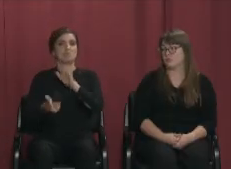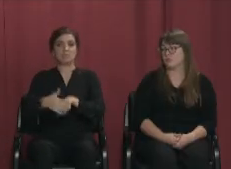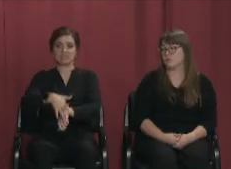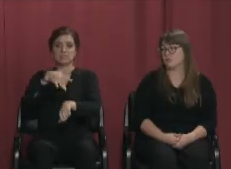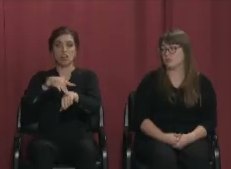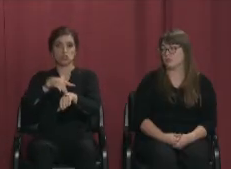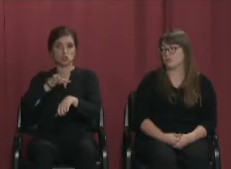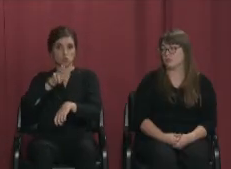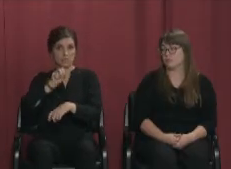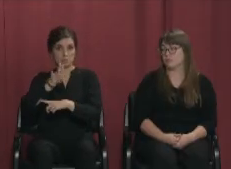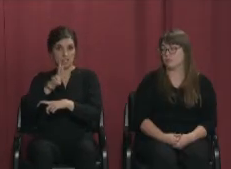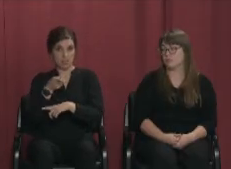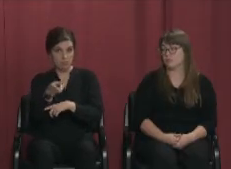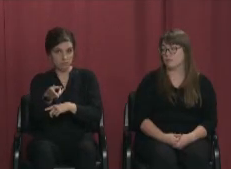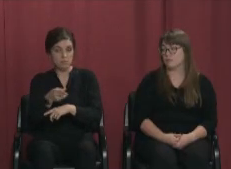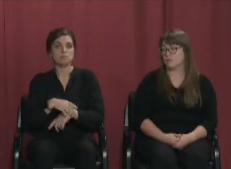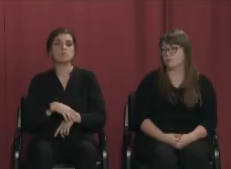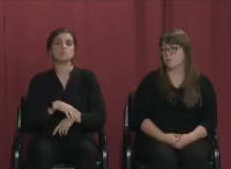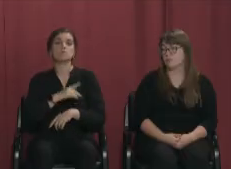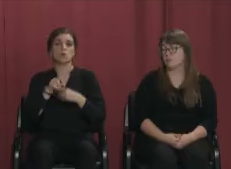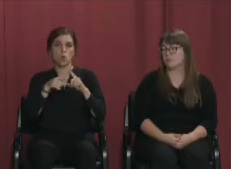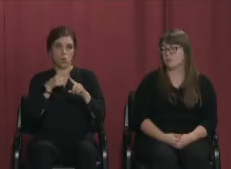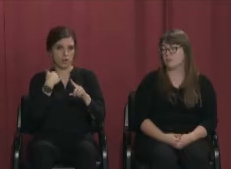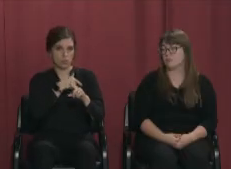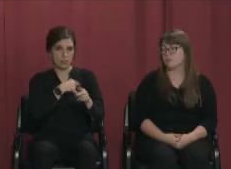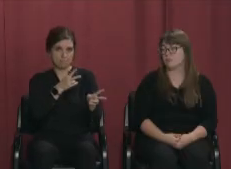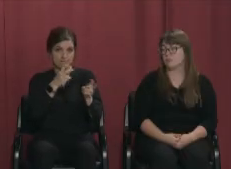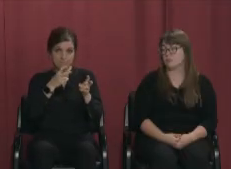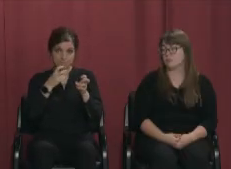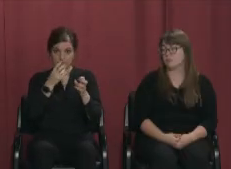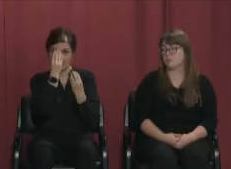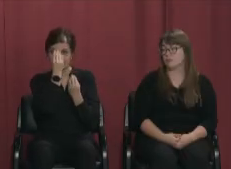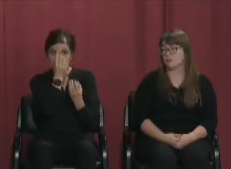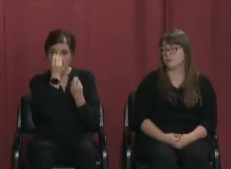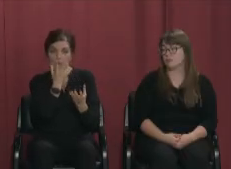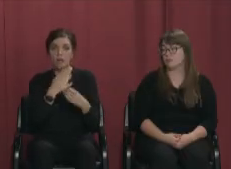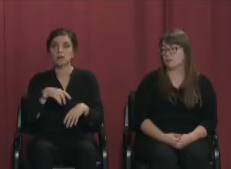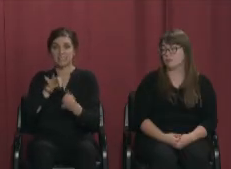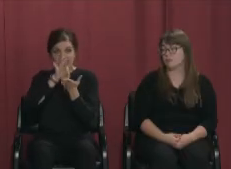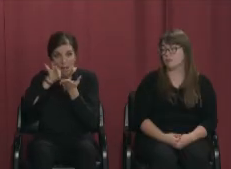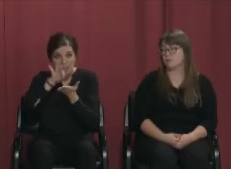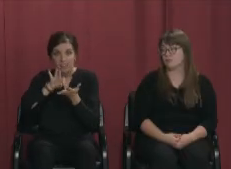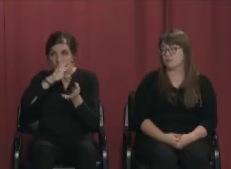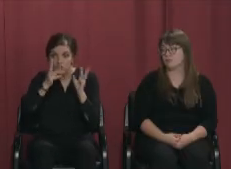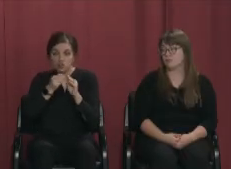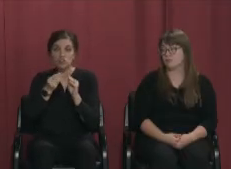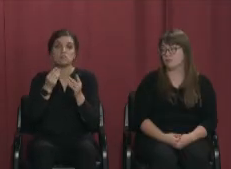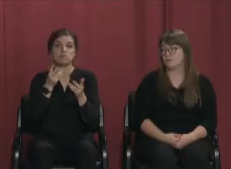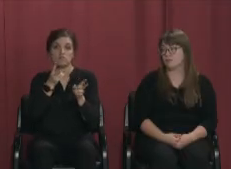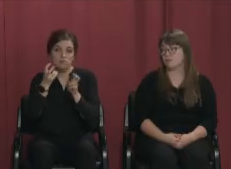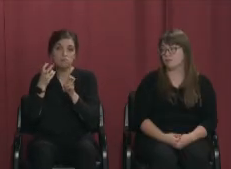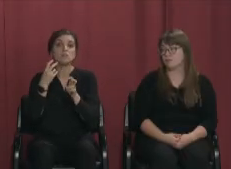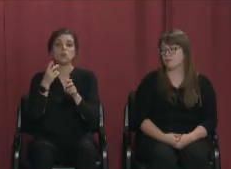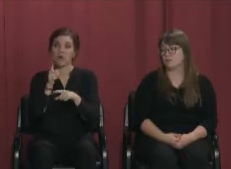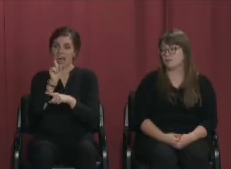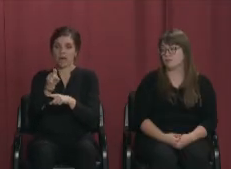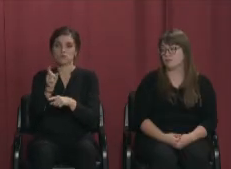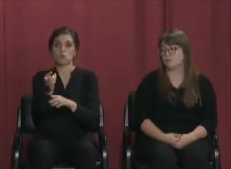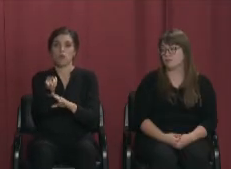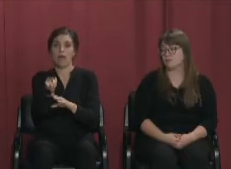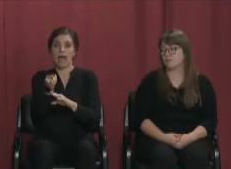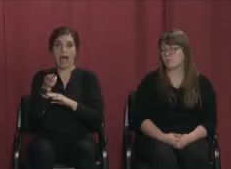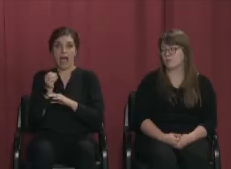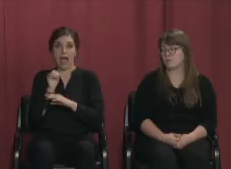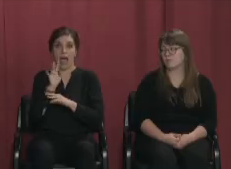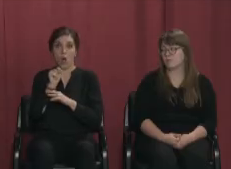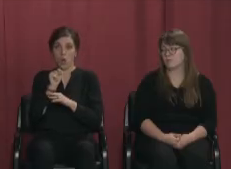go and get the data out and the tabulation out, we have to take it out. We have to send it up to the Secretary of